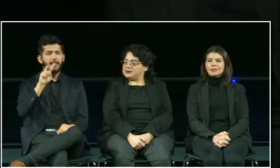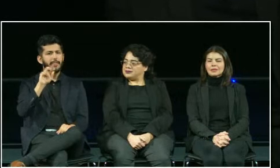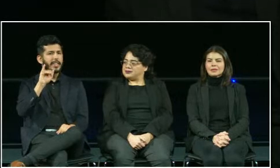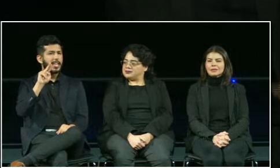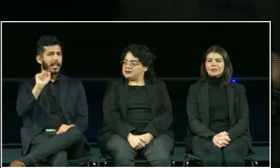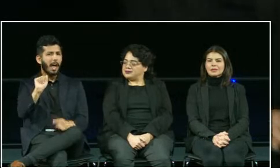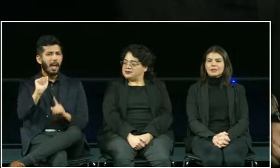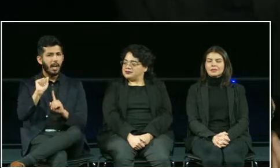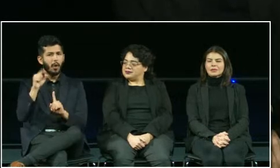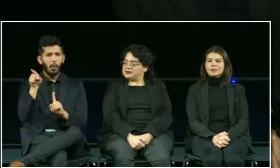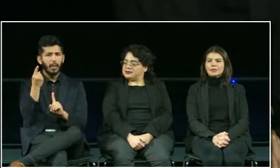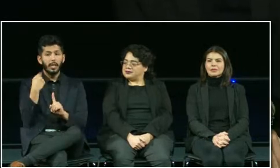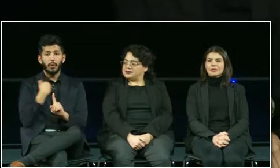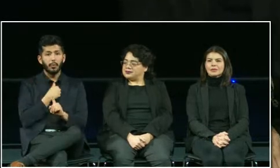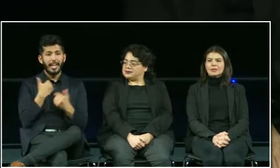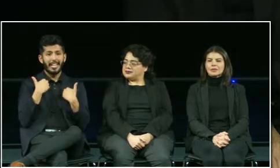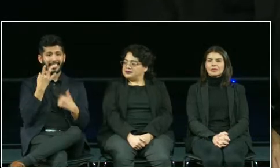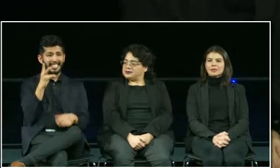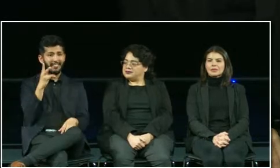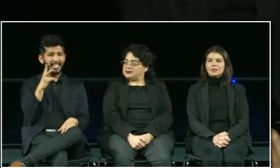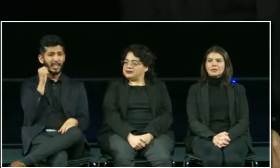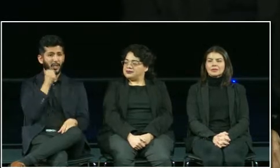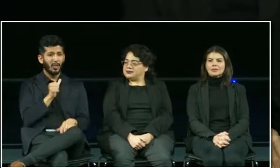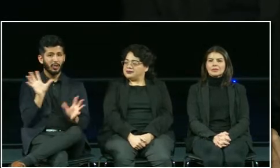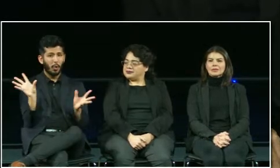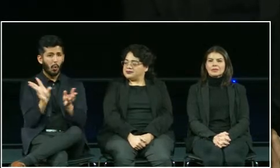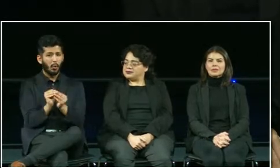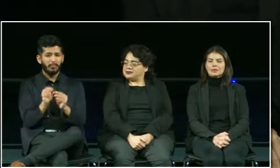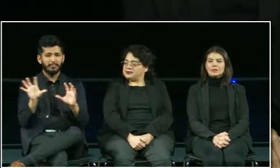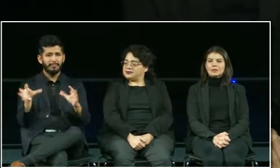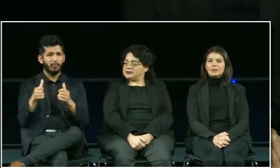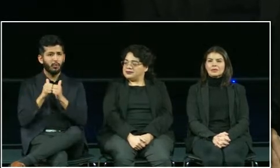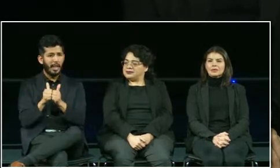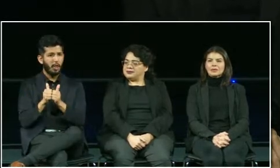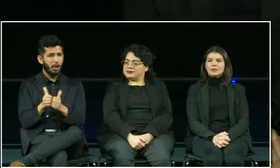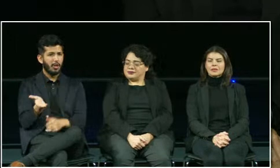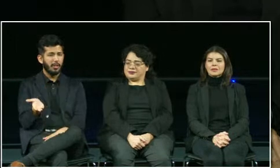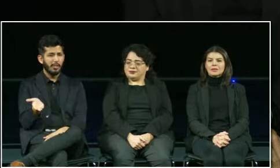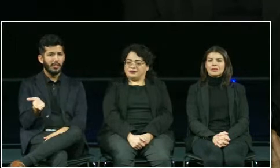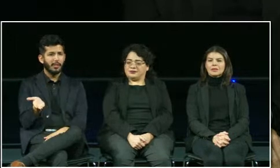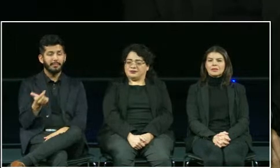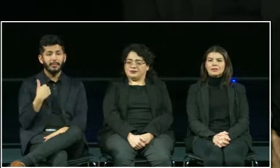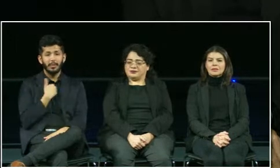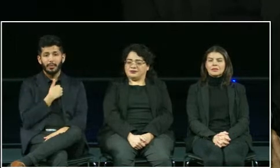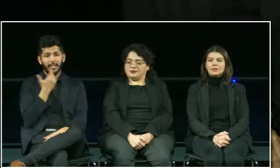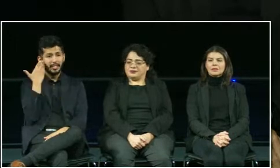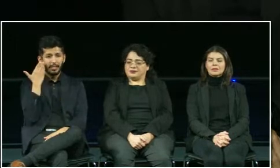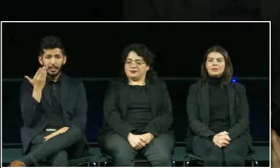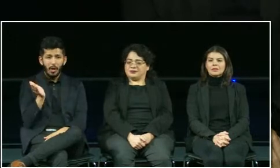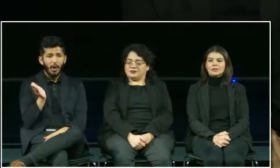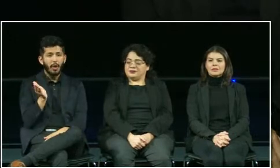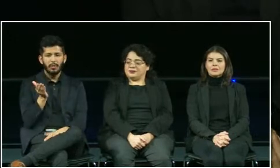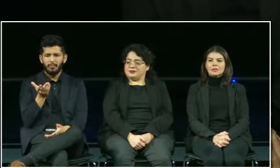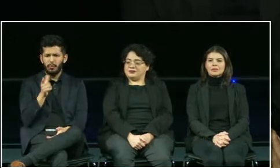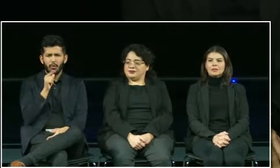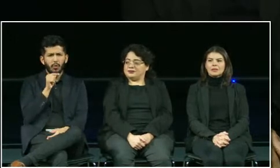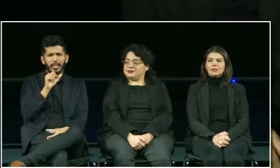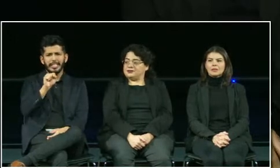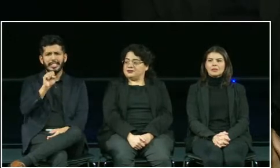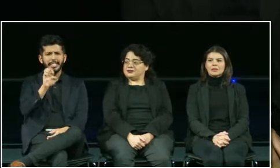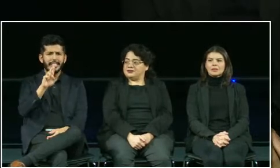immediately 17 girls all together. And we didn't know for real who is